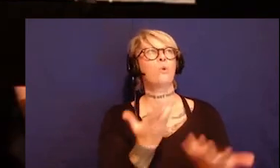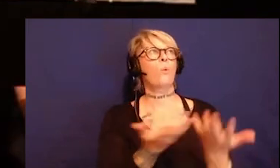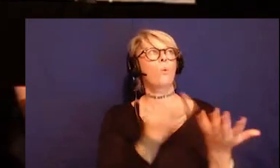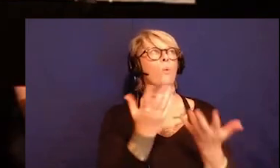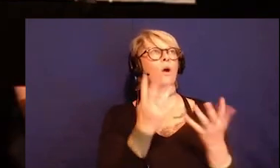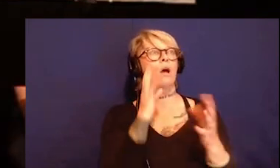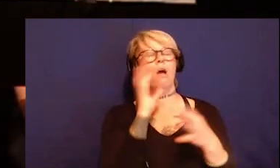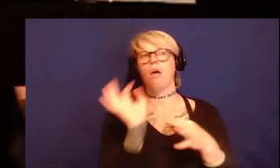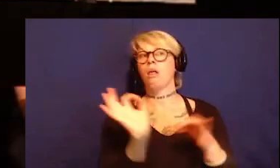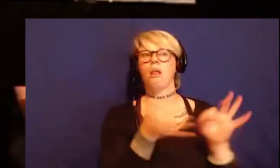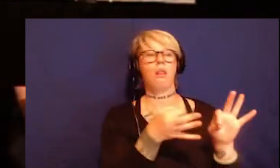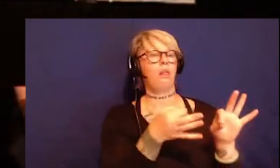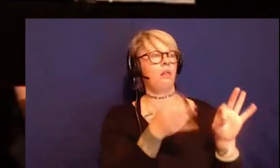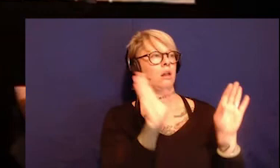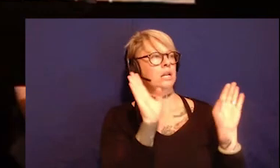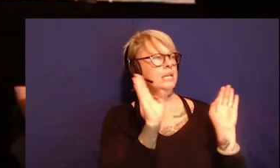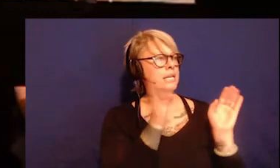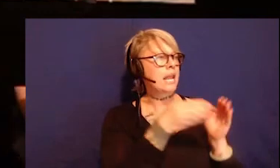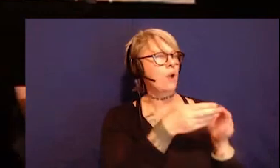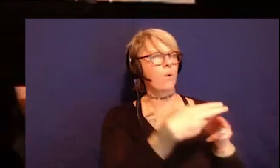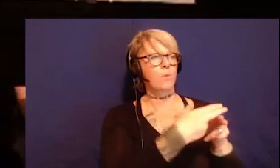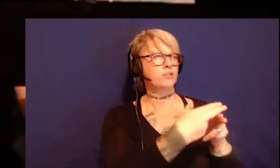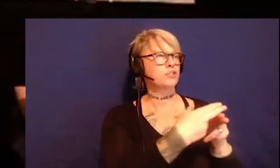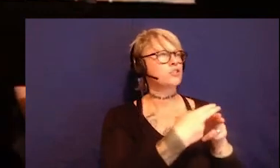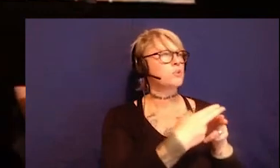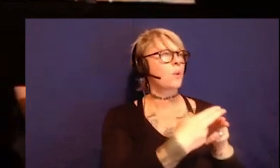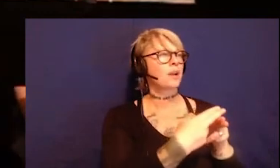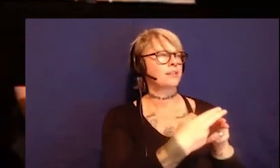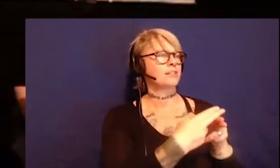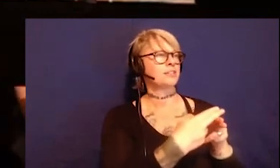with the narrow, short-term,